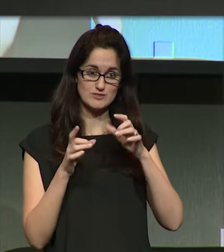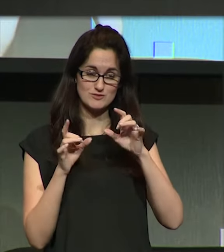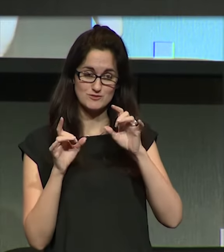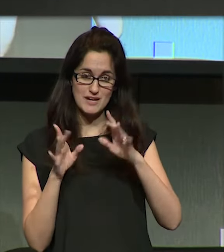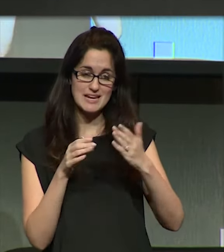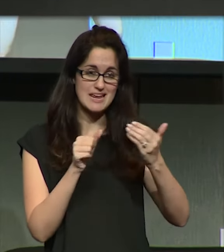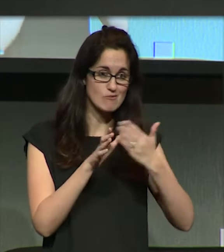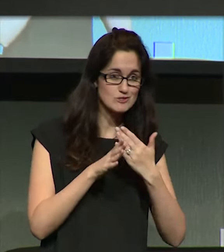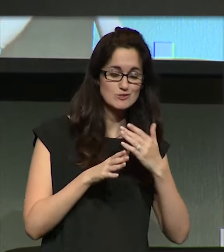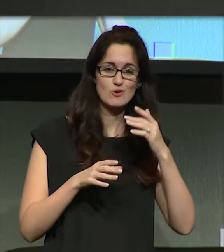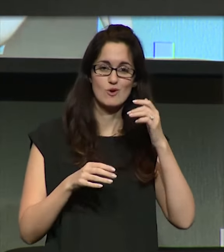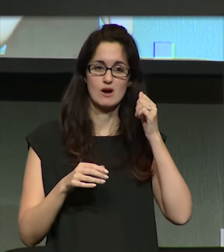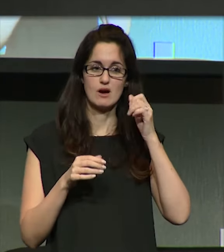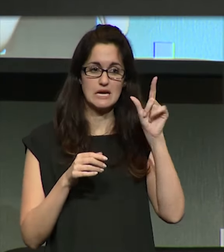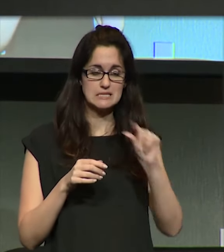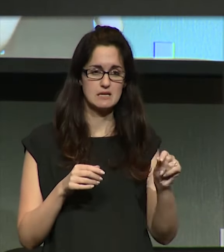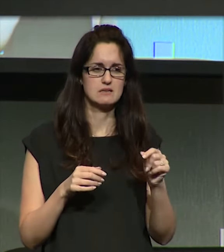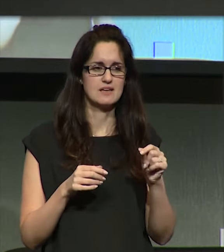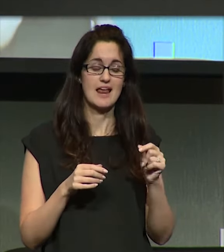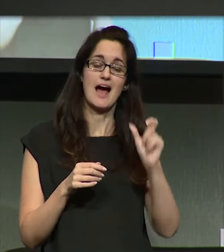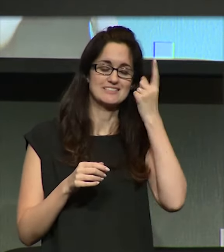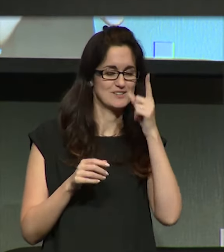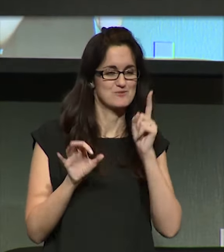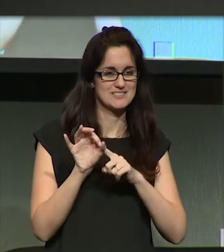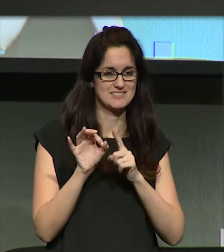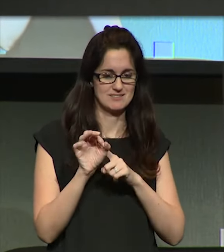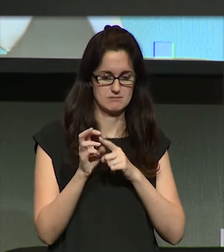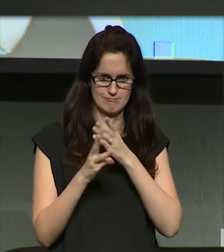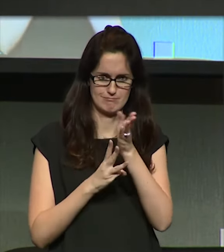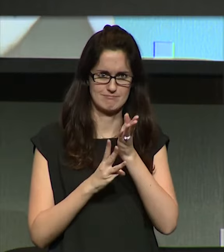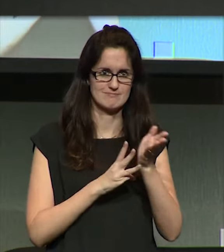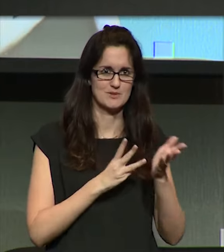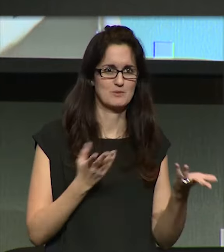or what? And I get why you would ask that question.